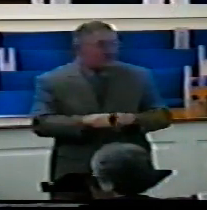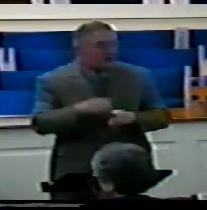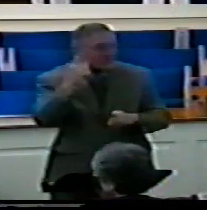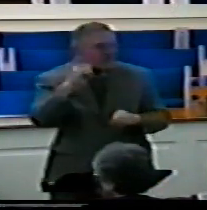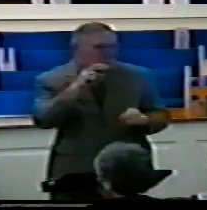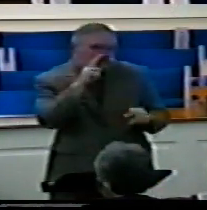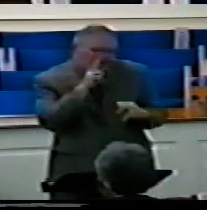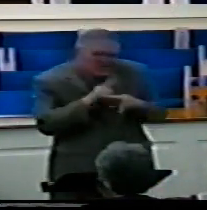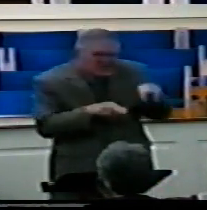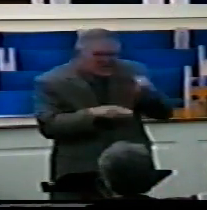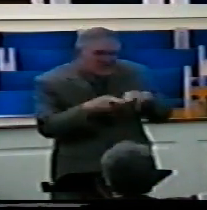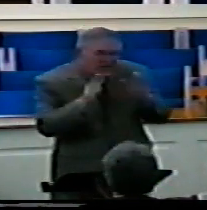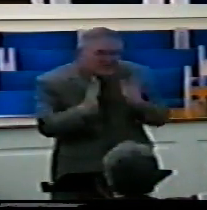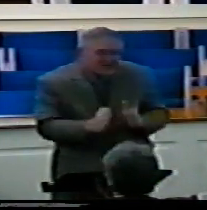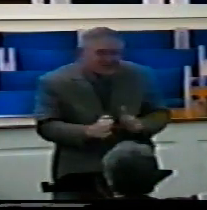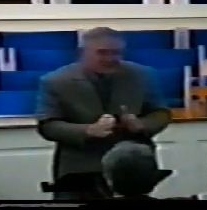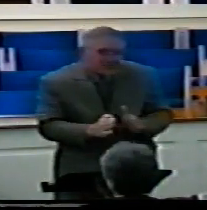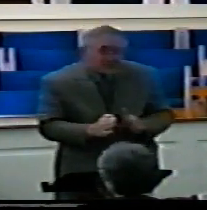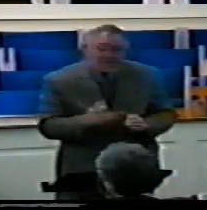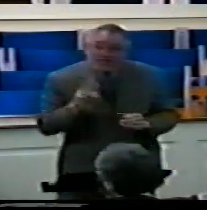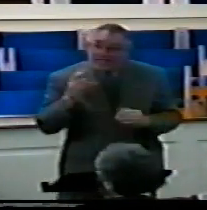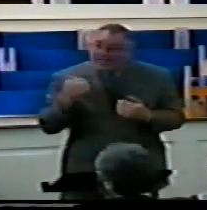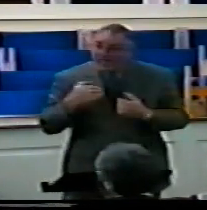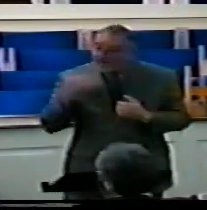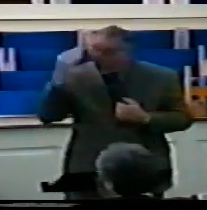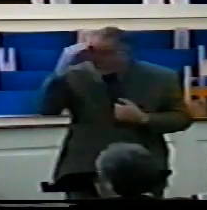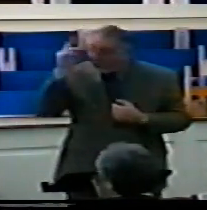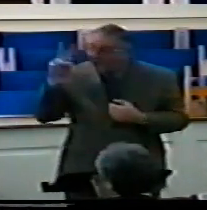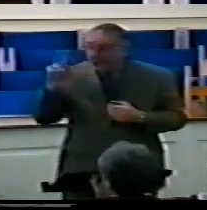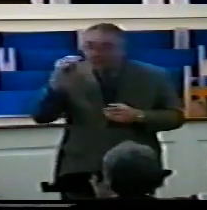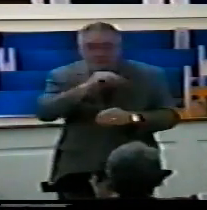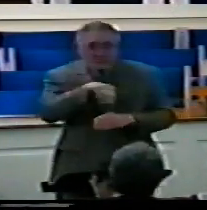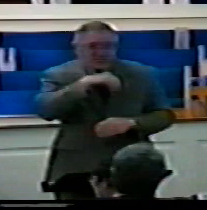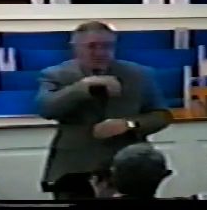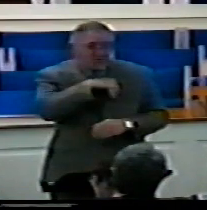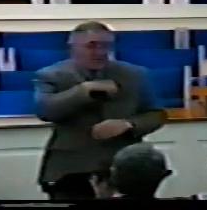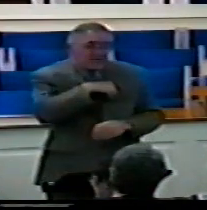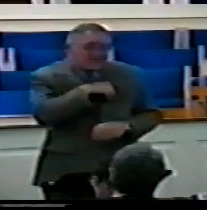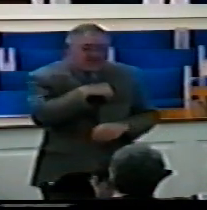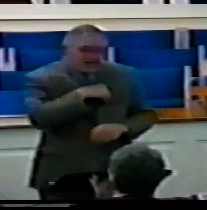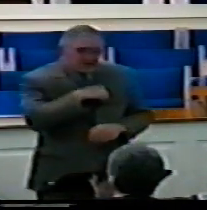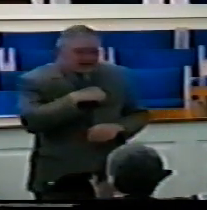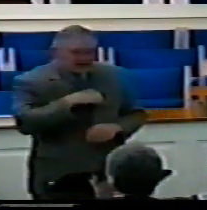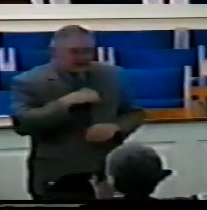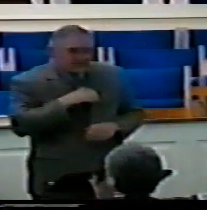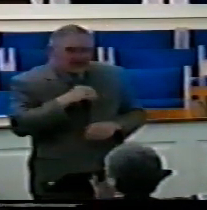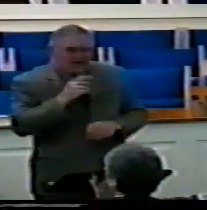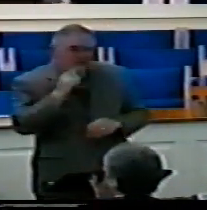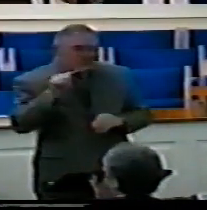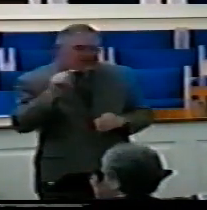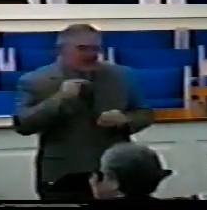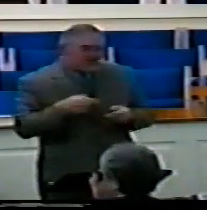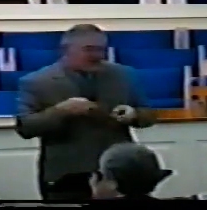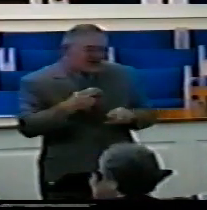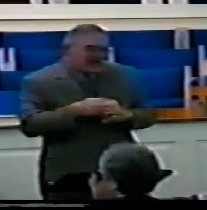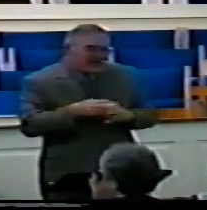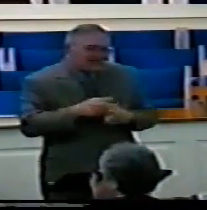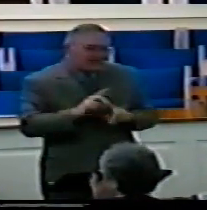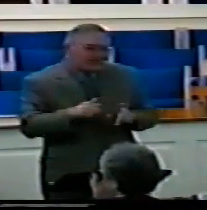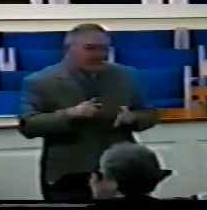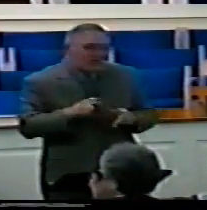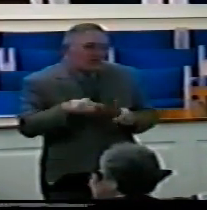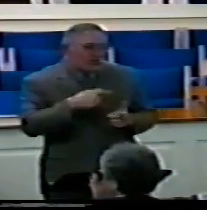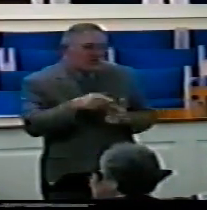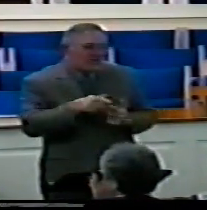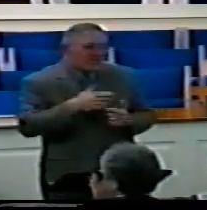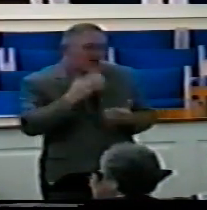had two missionaries. I'll not say who they are. Well, my wife was so sick, they came out to